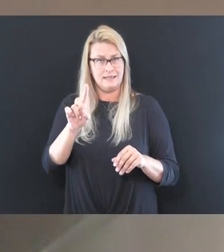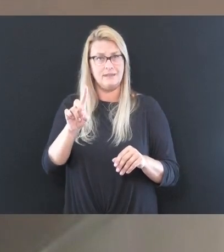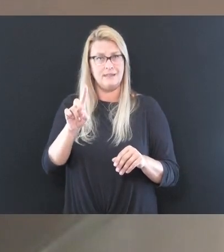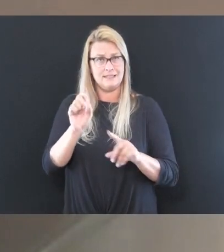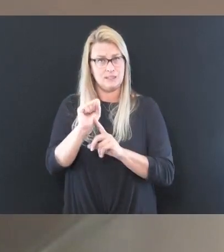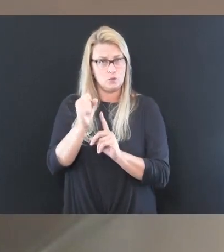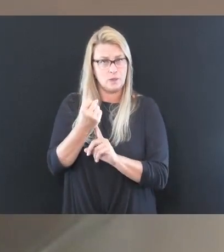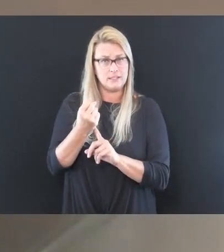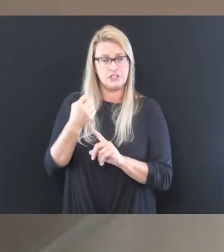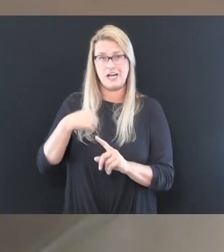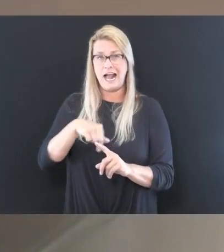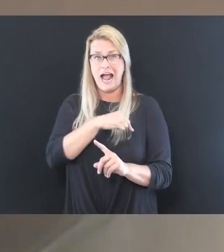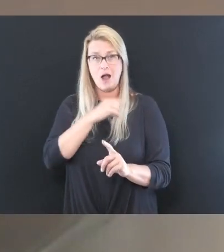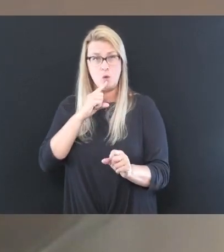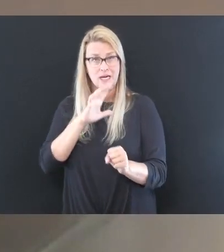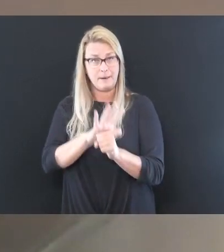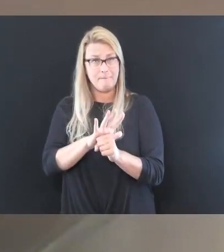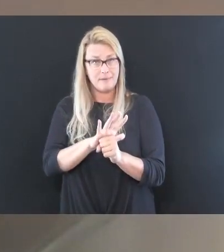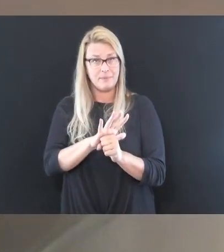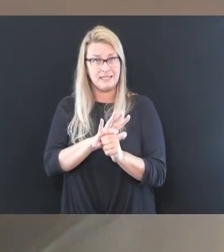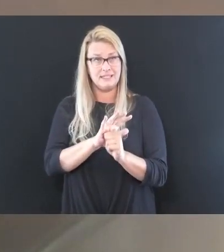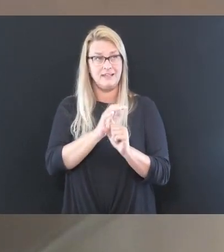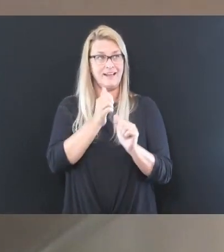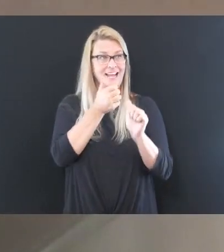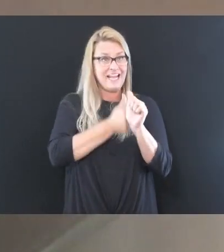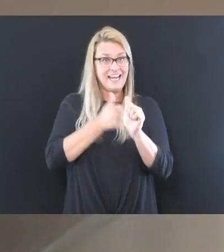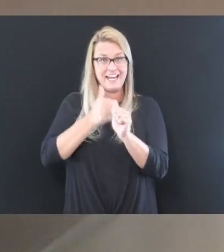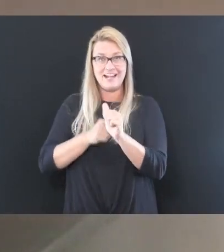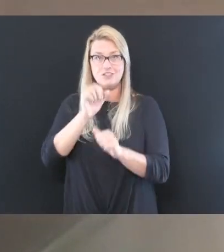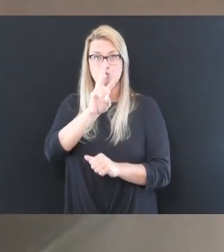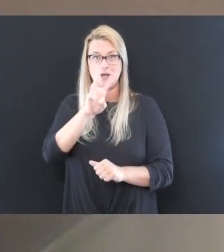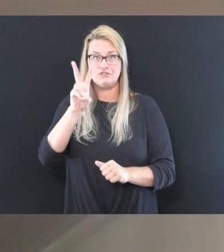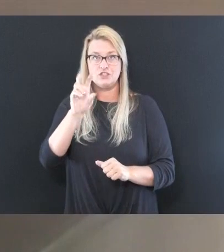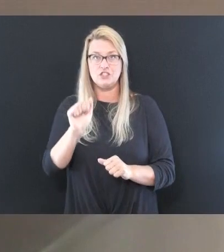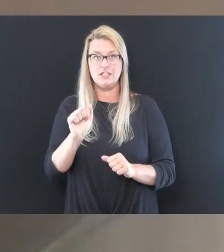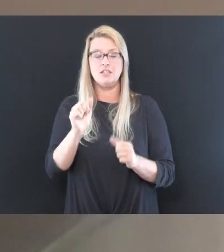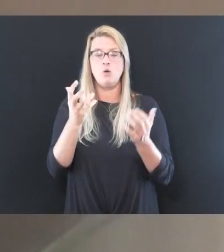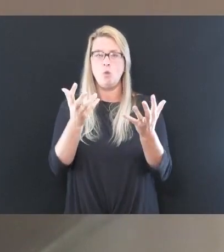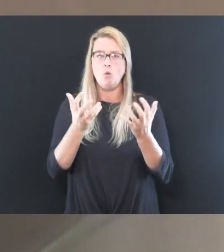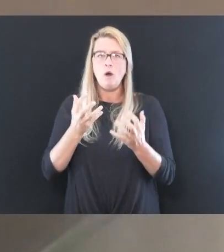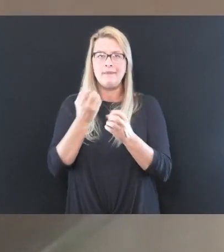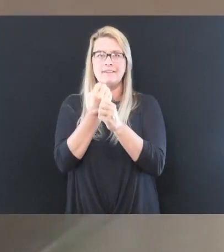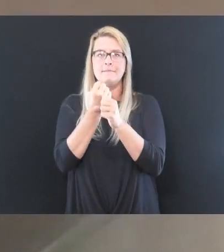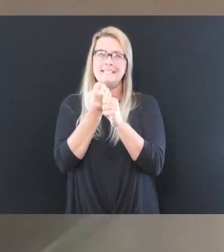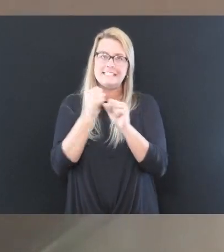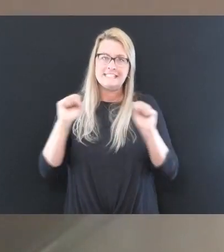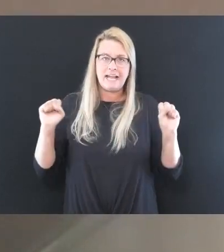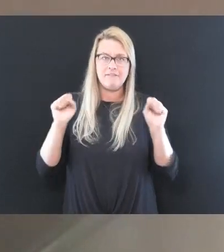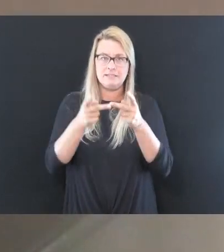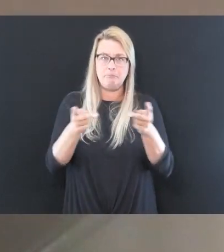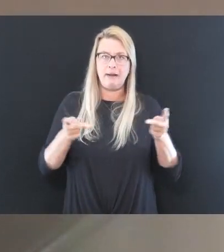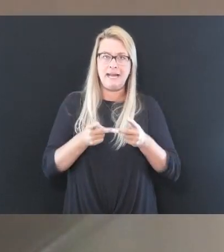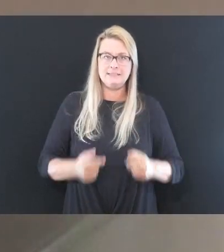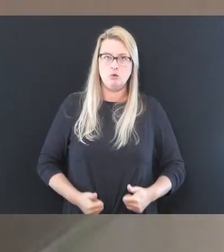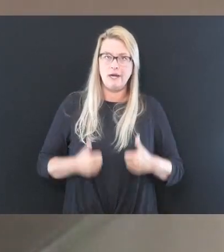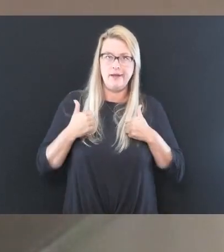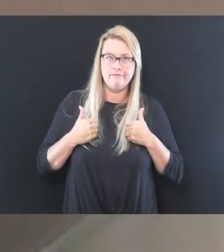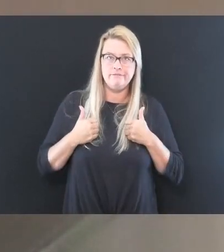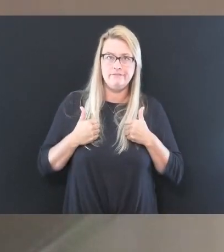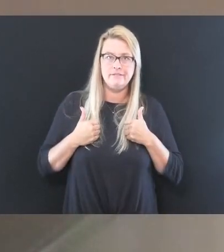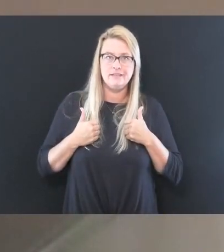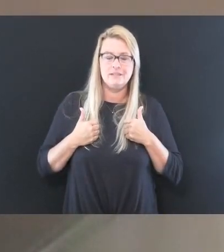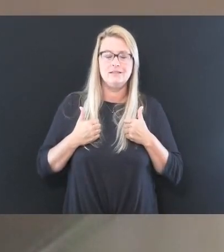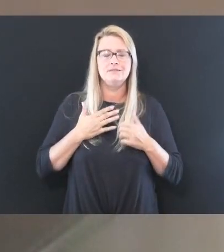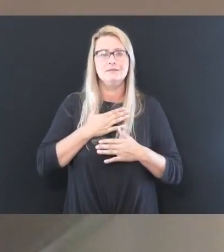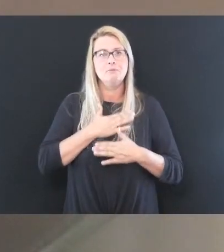our commitment is to each West Virginian that we want this to be the safest, best place for people to live. So by wearing